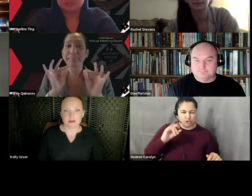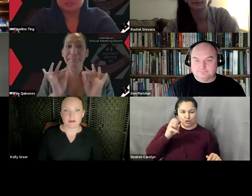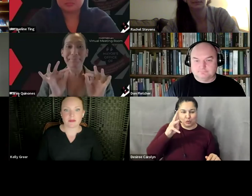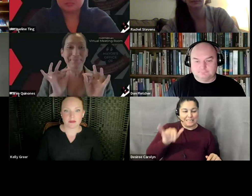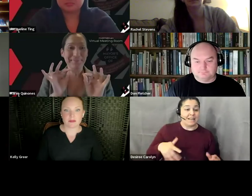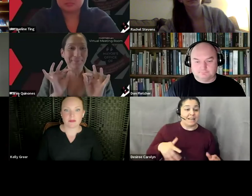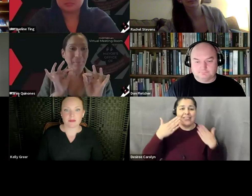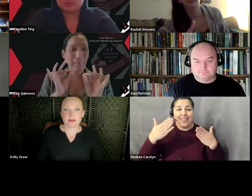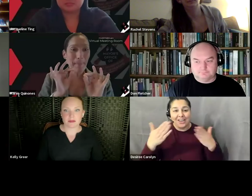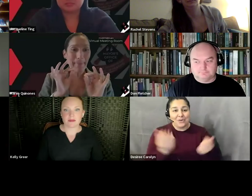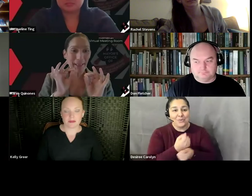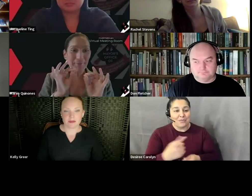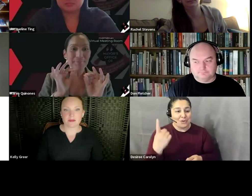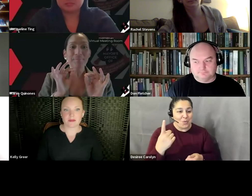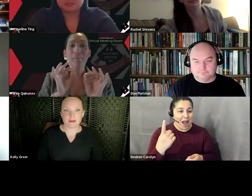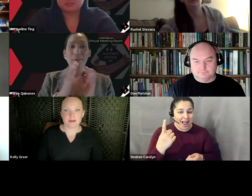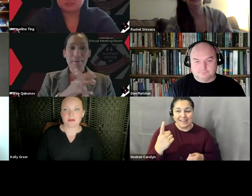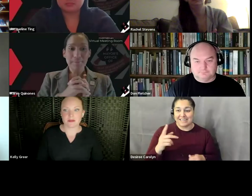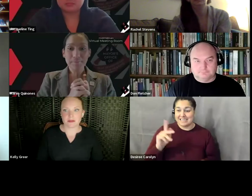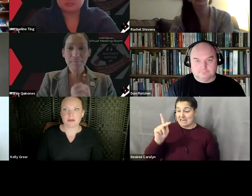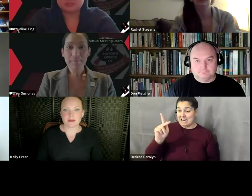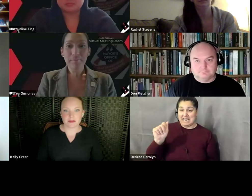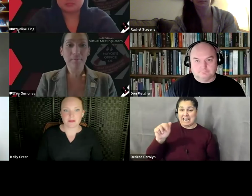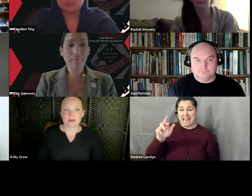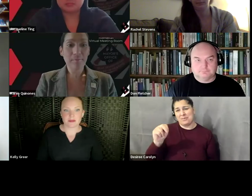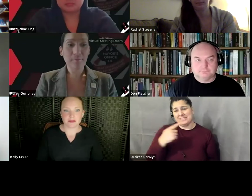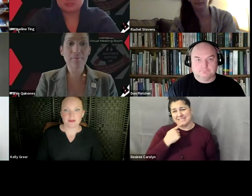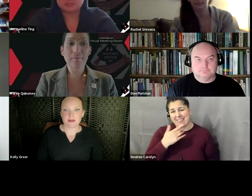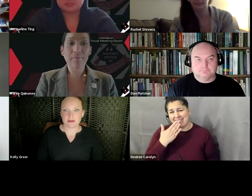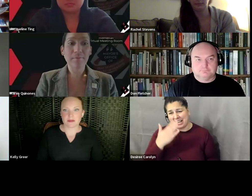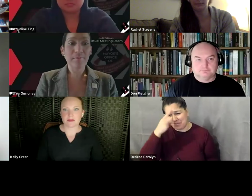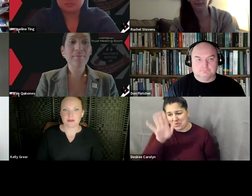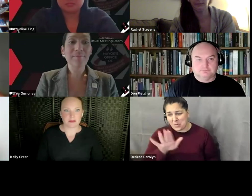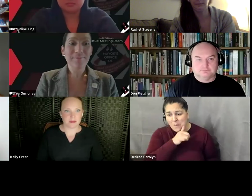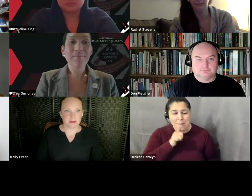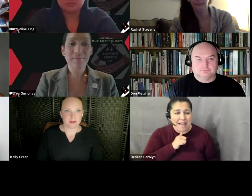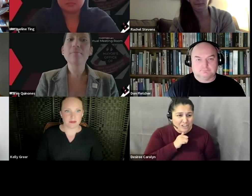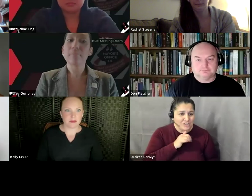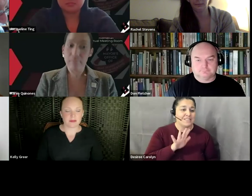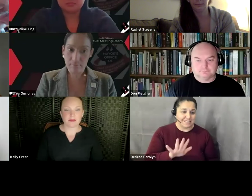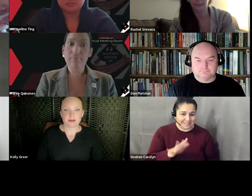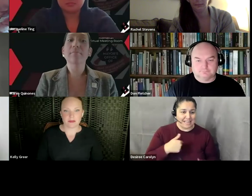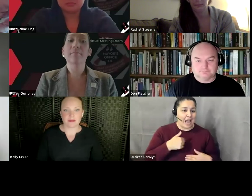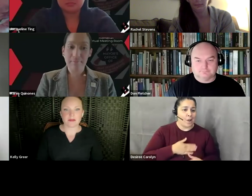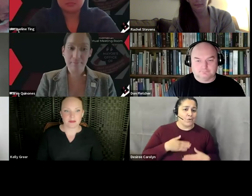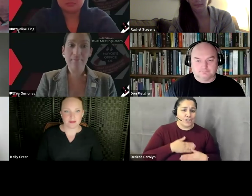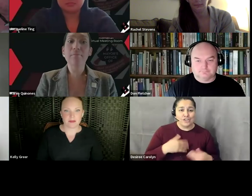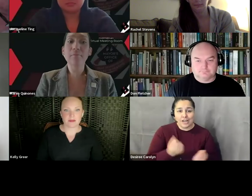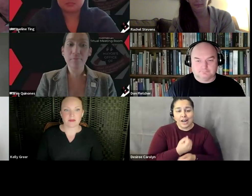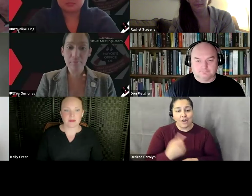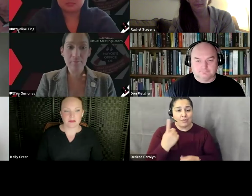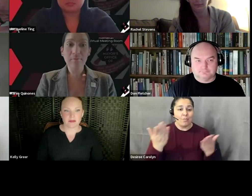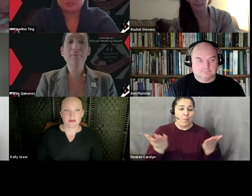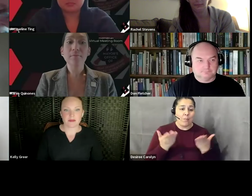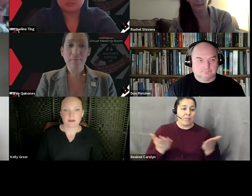Thank you, everyone. As Karen said, for your patience. Appreciate everyone being here today